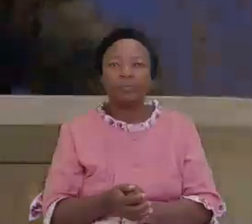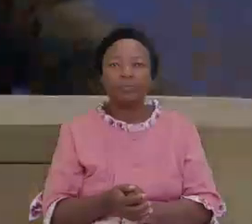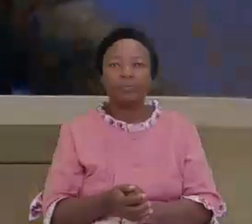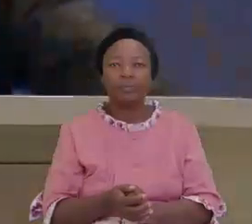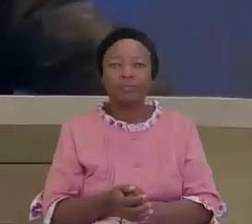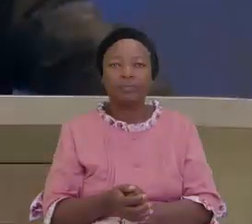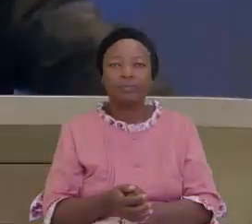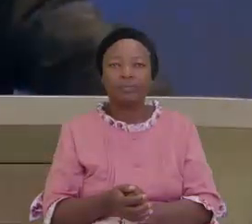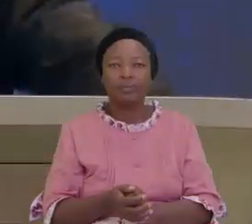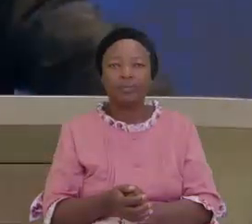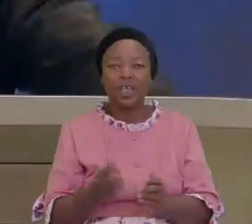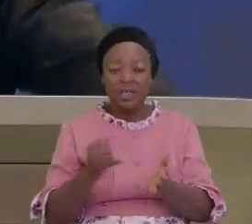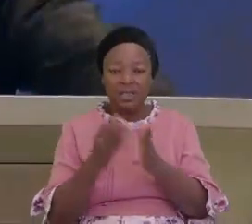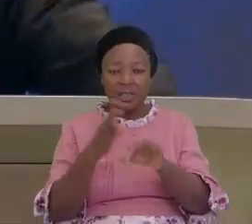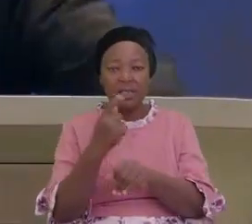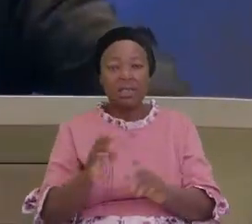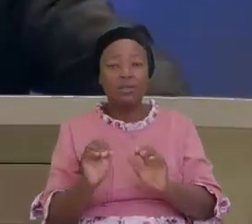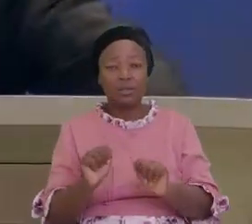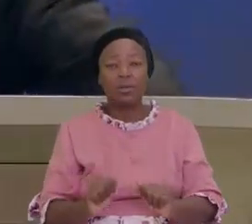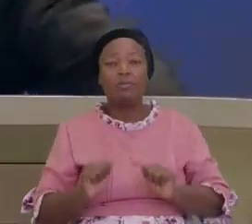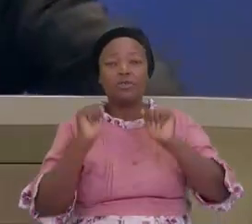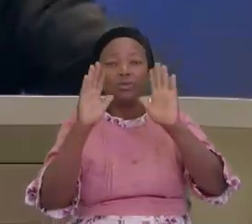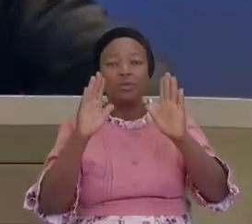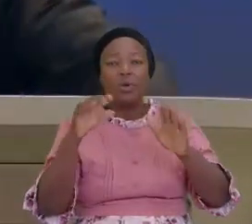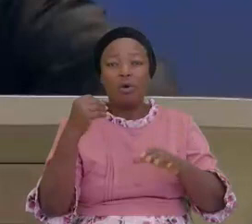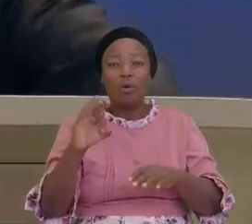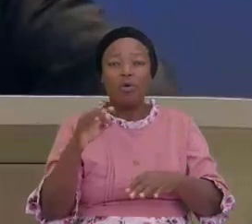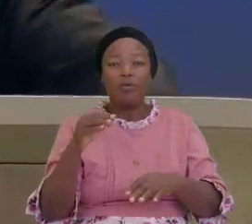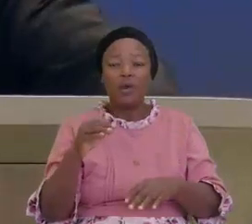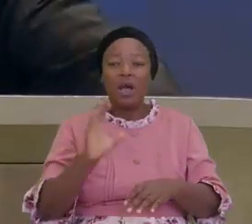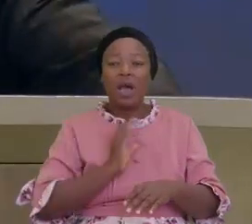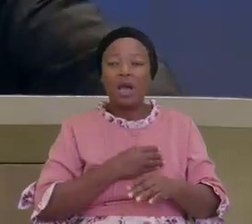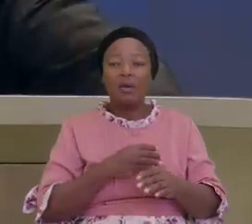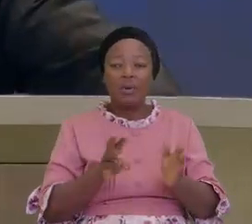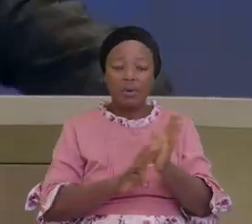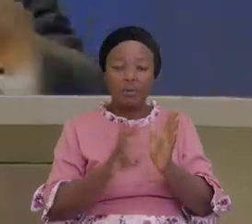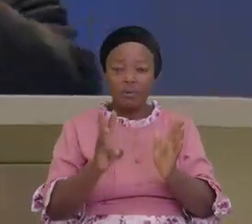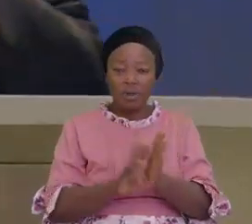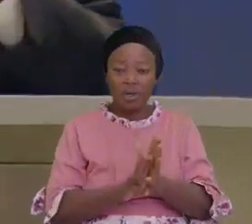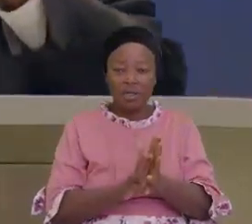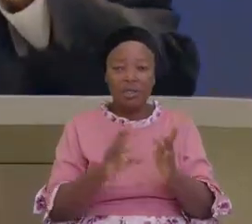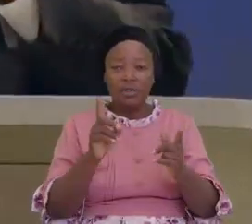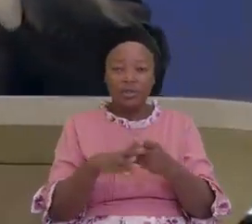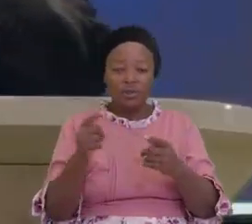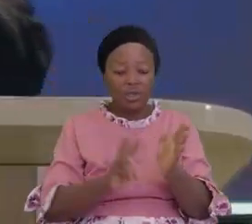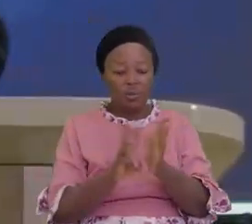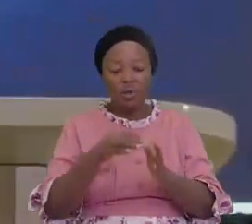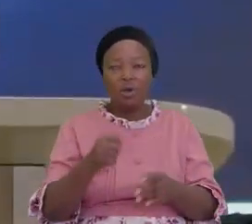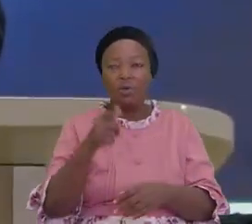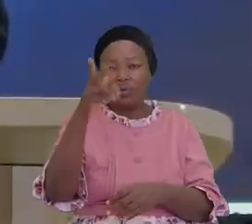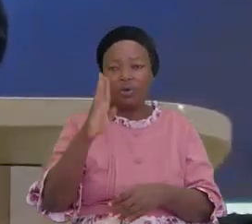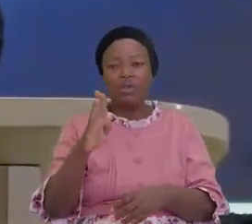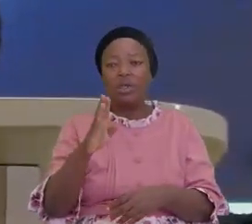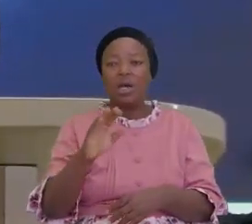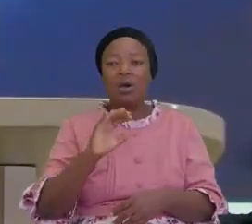It is the submission of our will to the will of God, of our mind to the mind